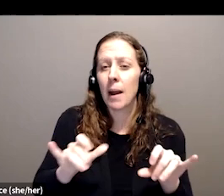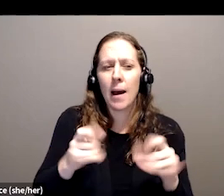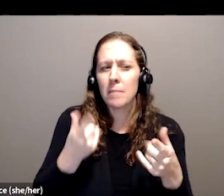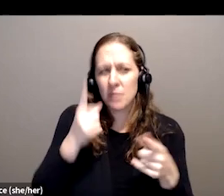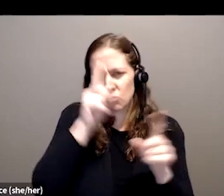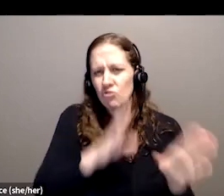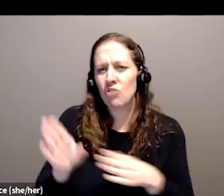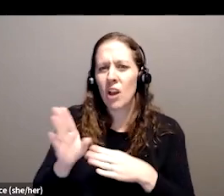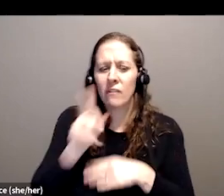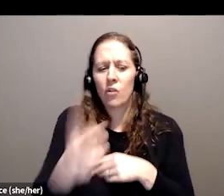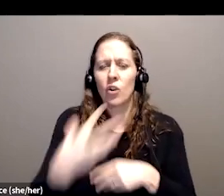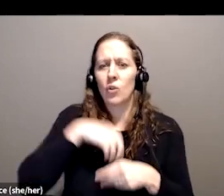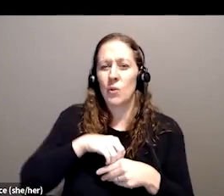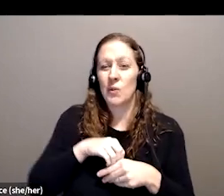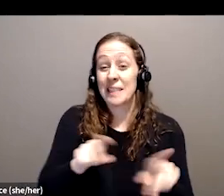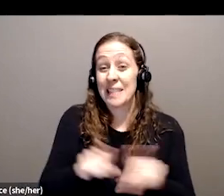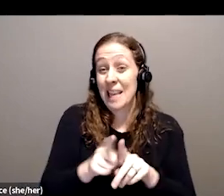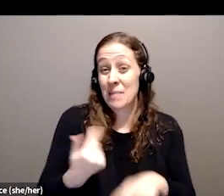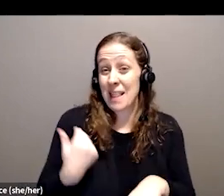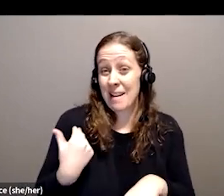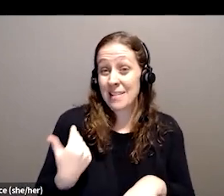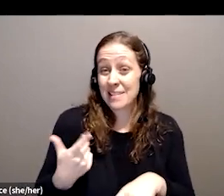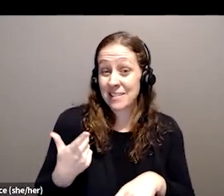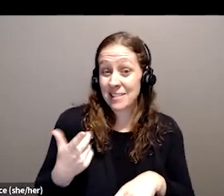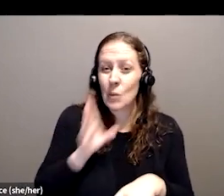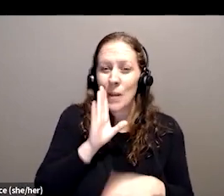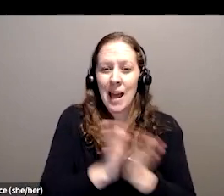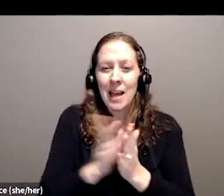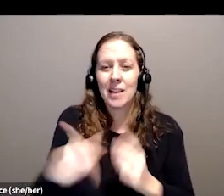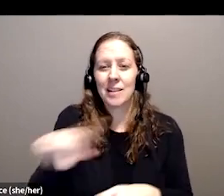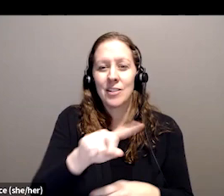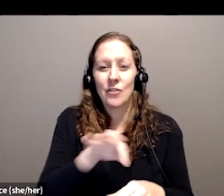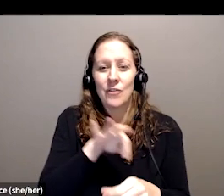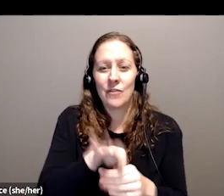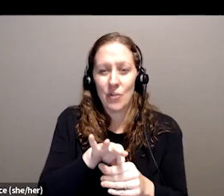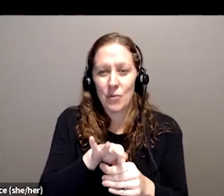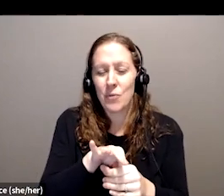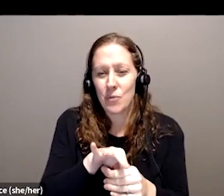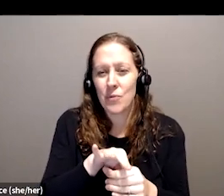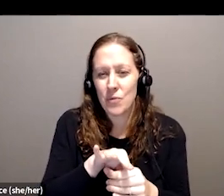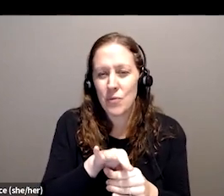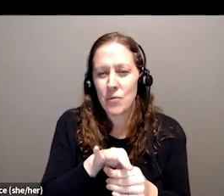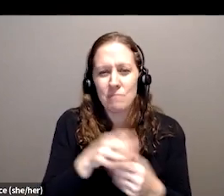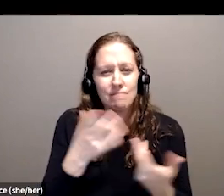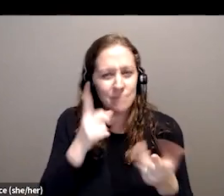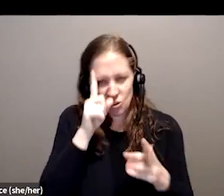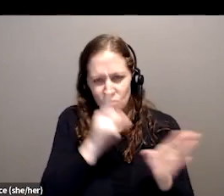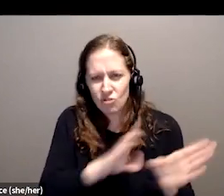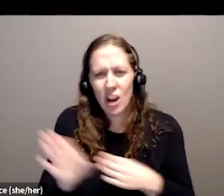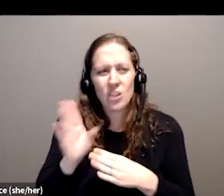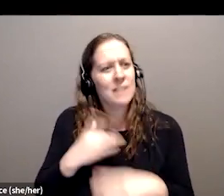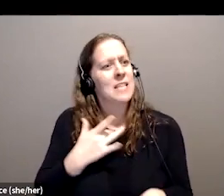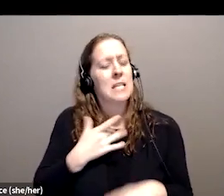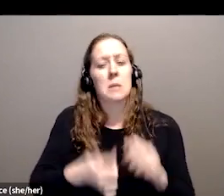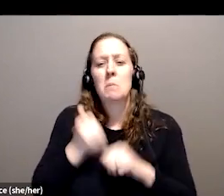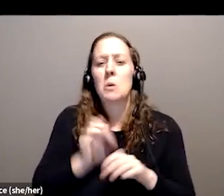to the last challenge area, we're going to ask you to vote on the strategies that you think are most